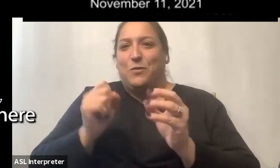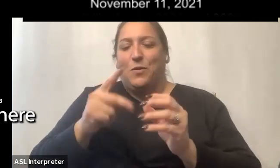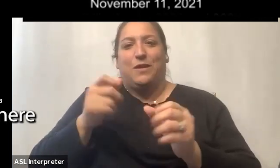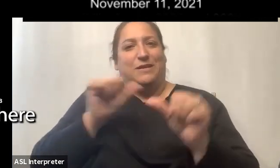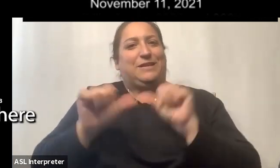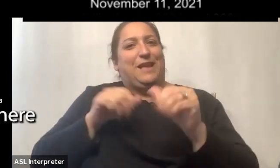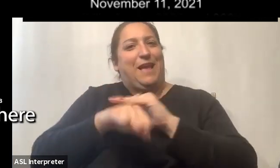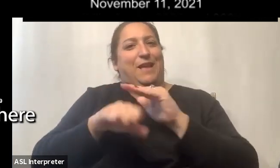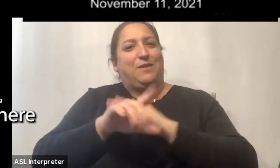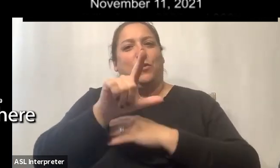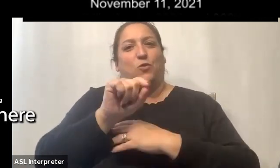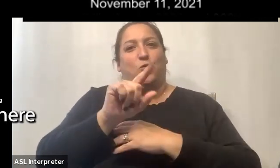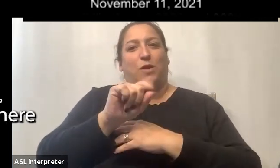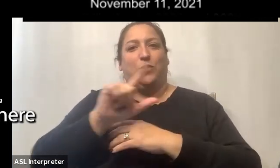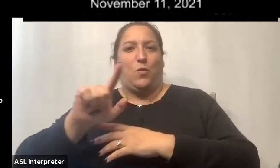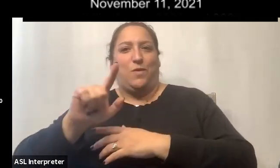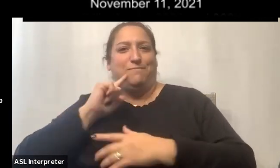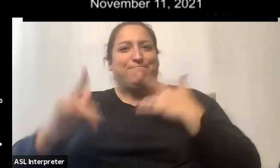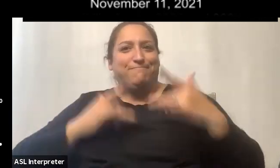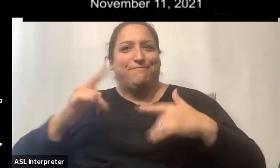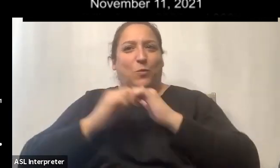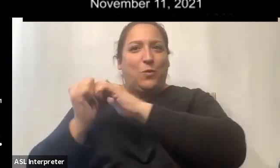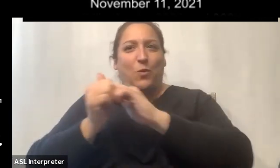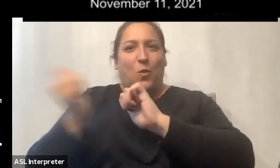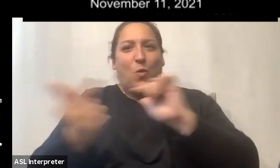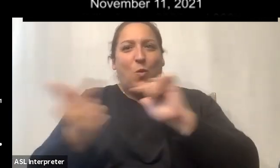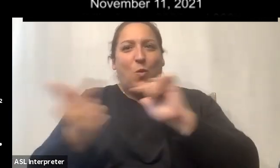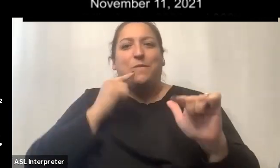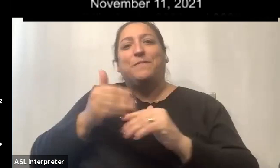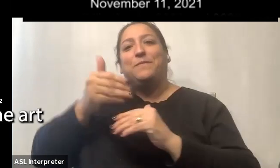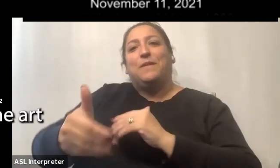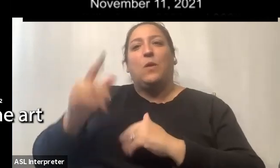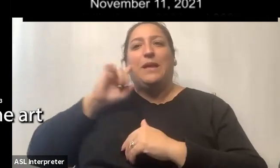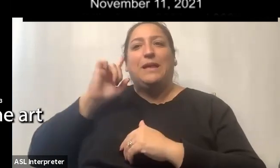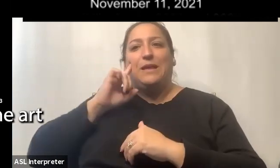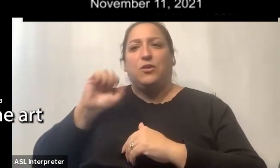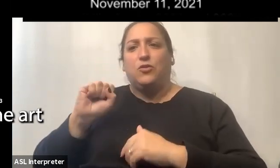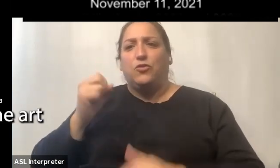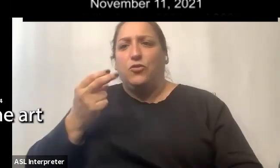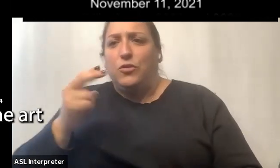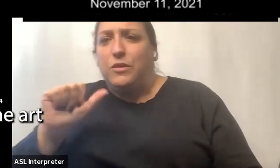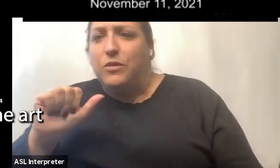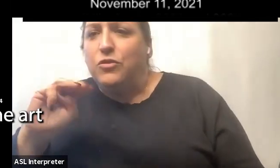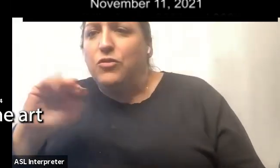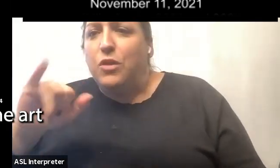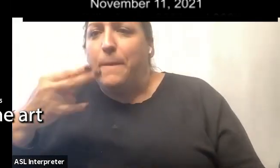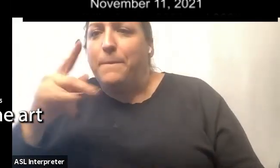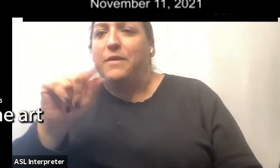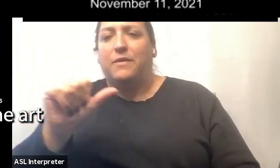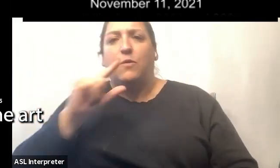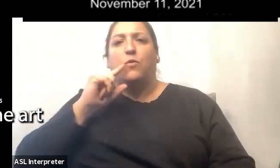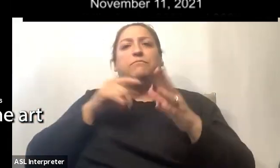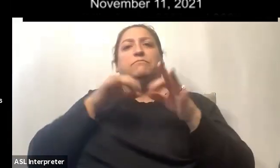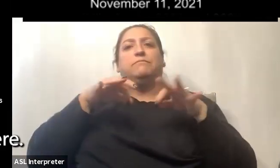it's really exciting to get to be here with all of you. Next up, we will hear from Sarmistha Talukdar, who will be discussing the art and science